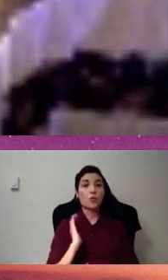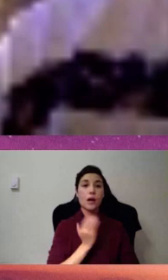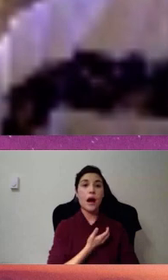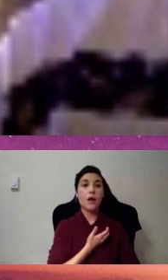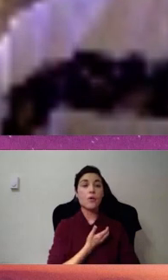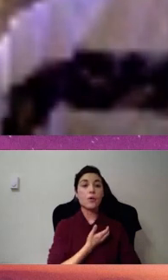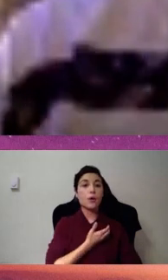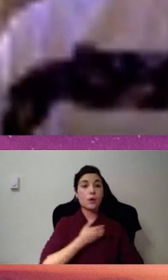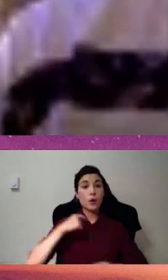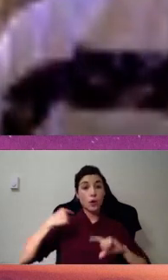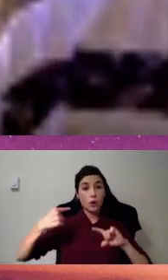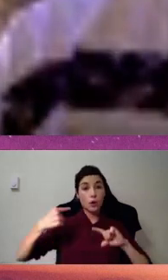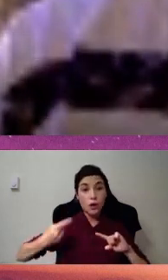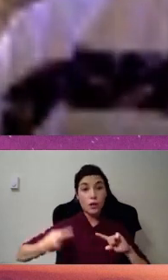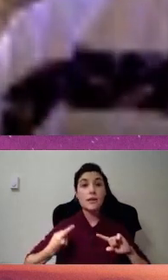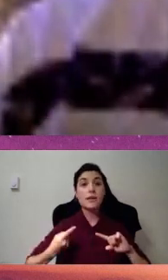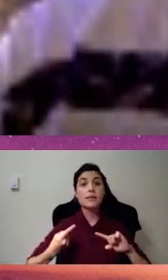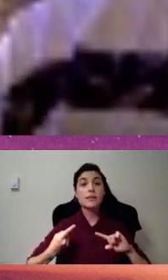earlier,